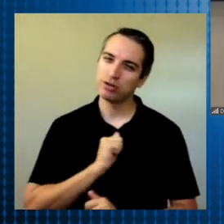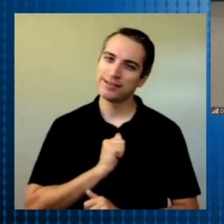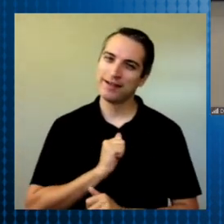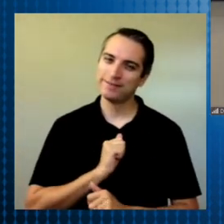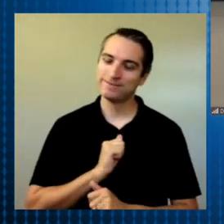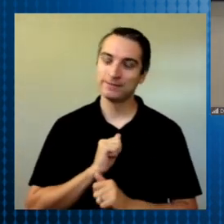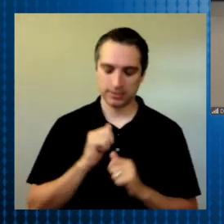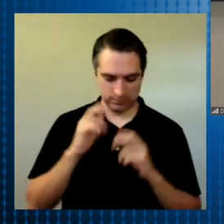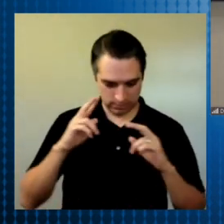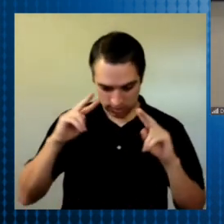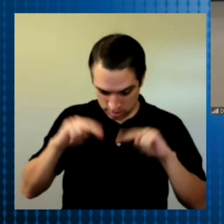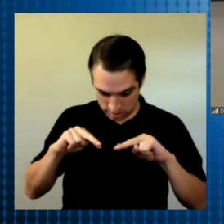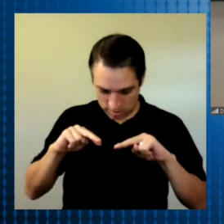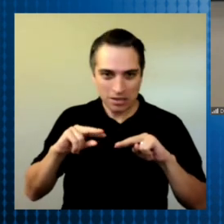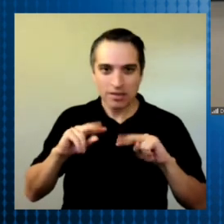Well,